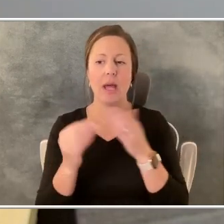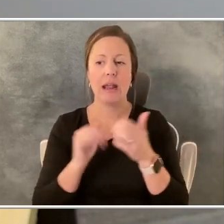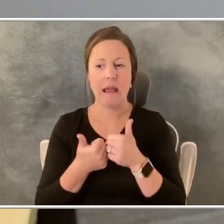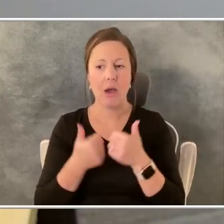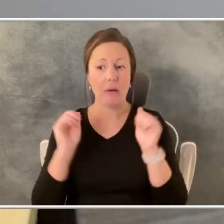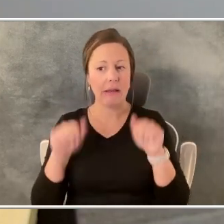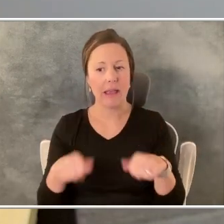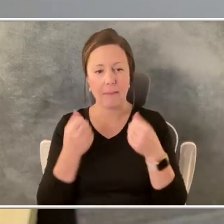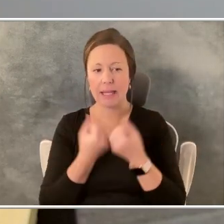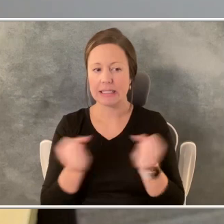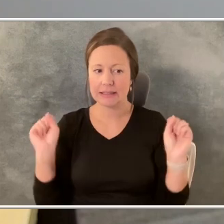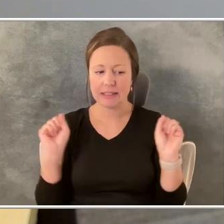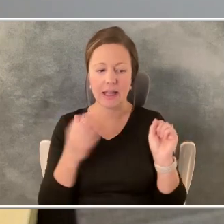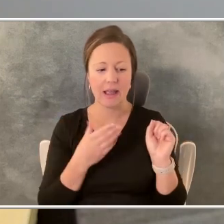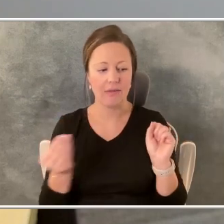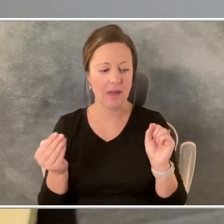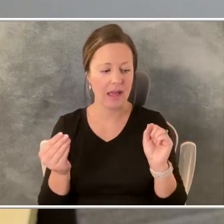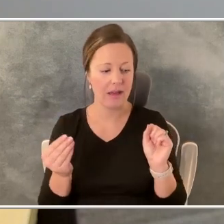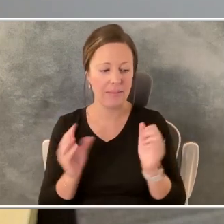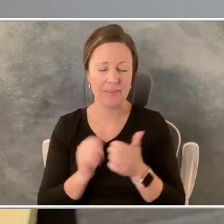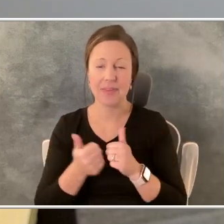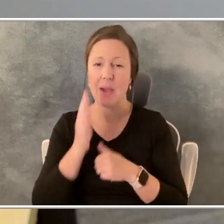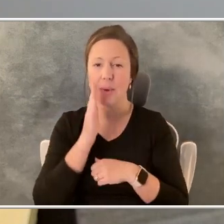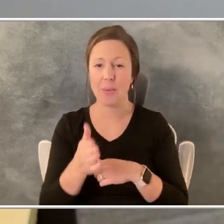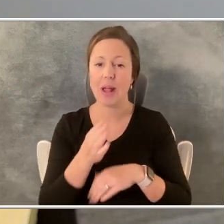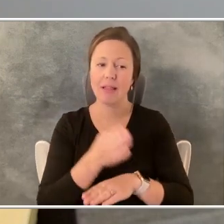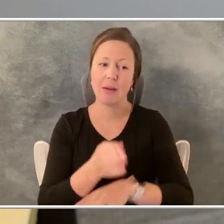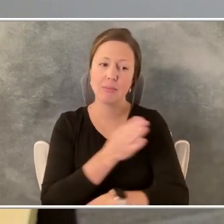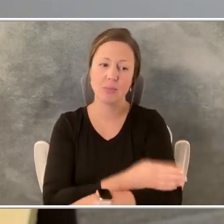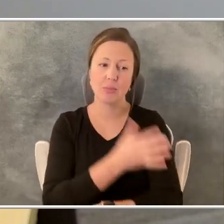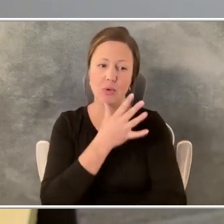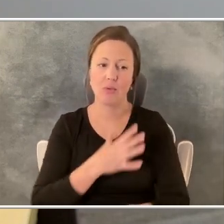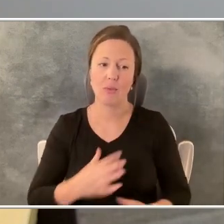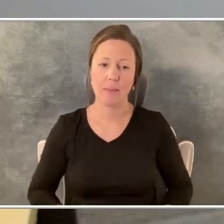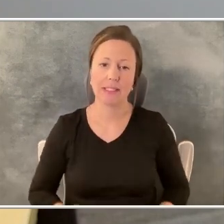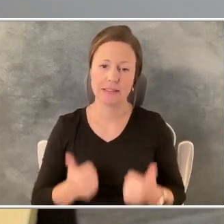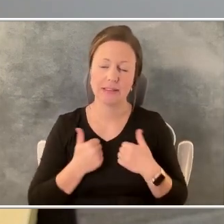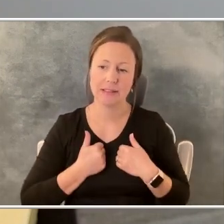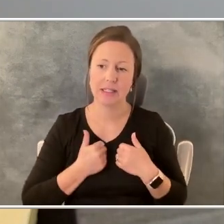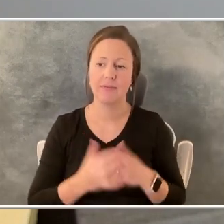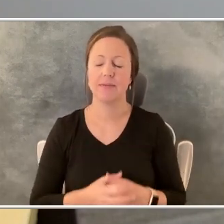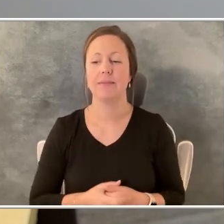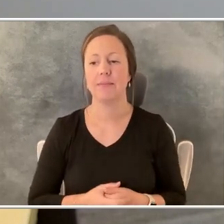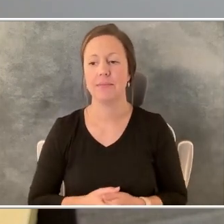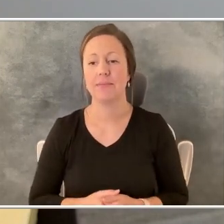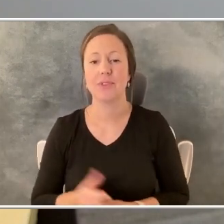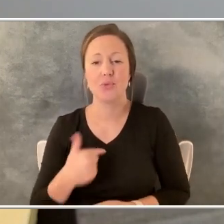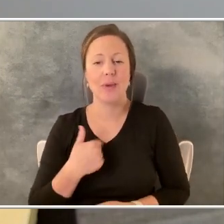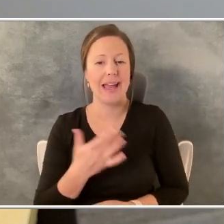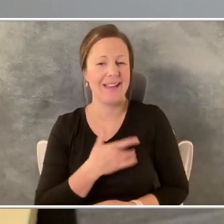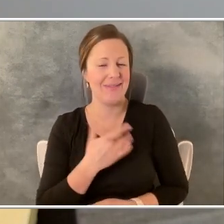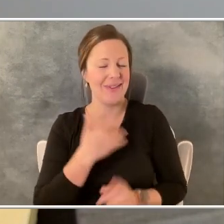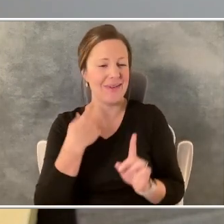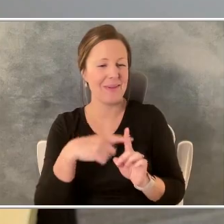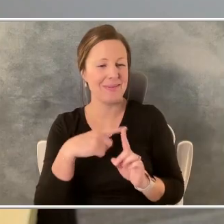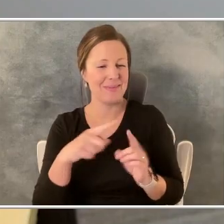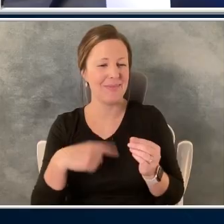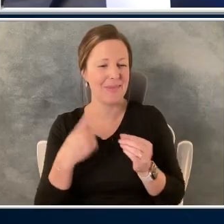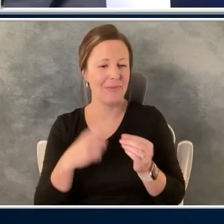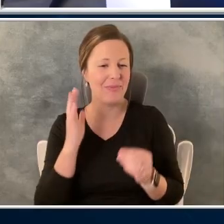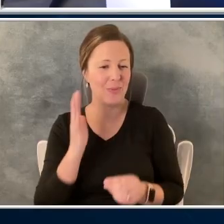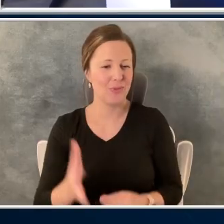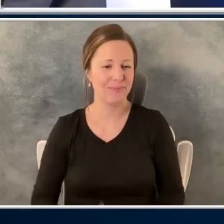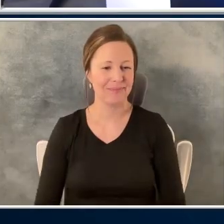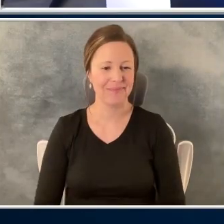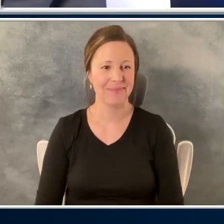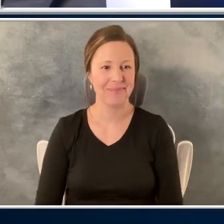and how it does improve women's lives a lot. So I feel optimistic about the future. Dr.